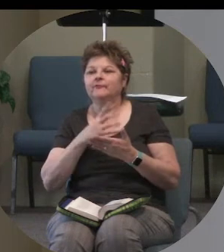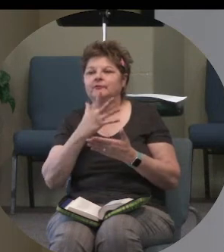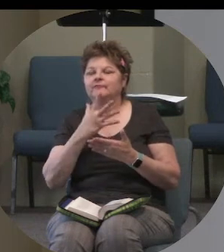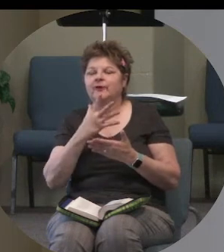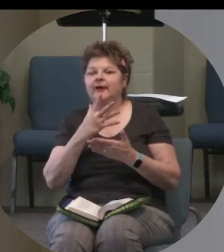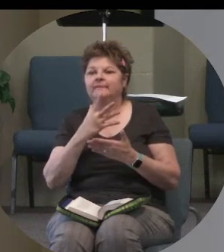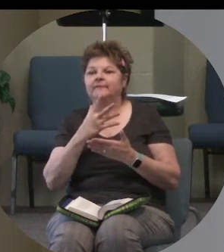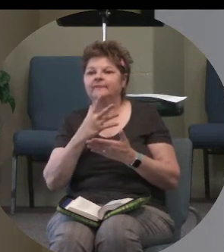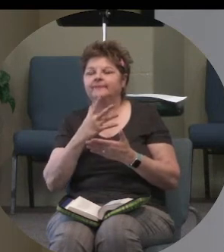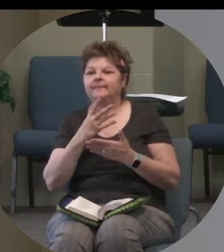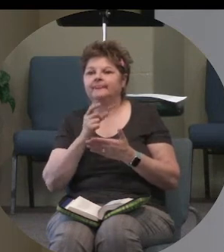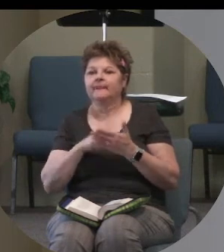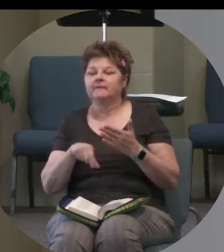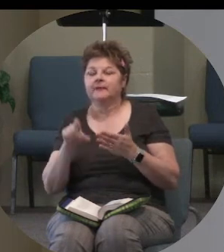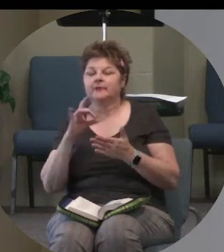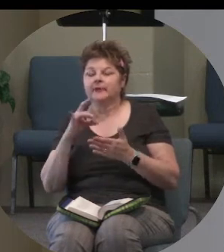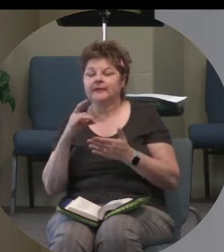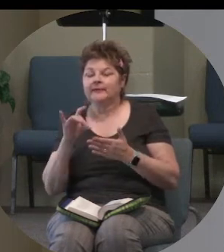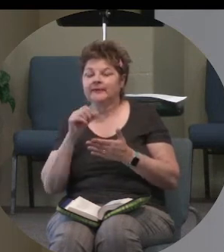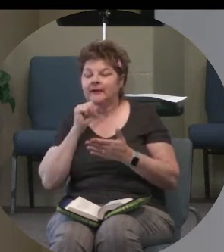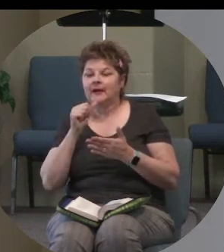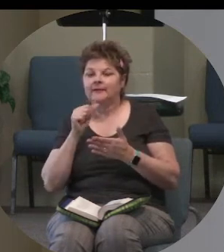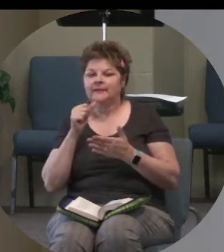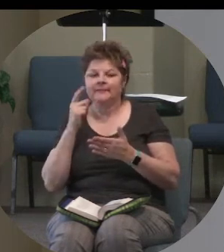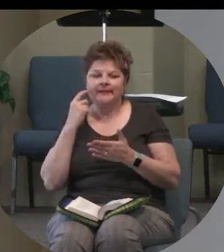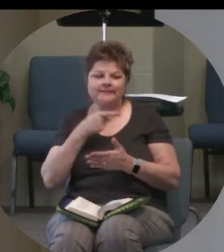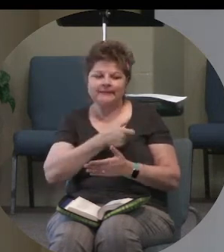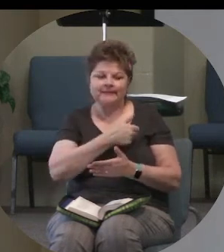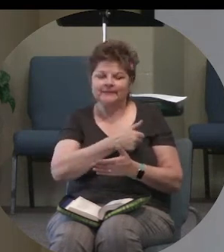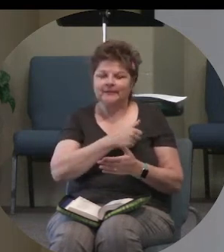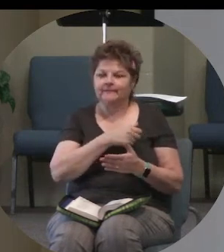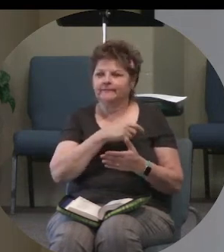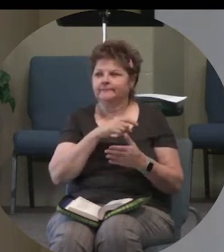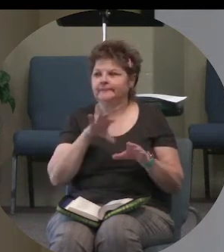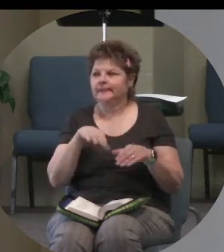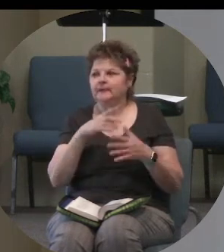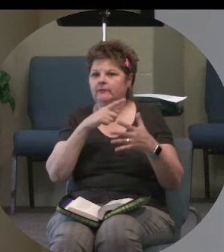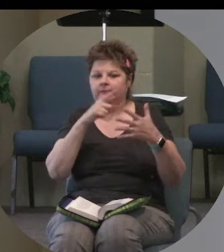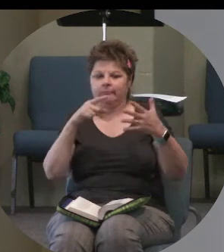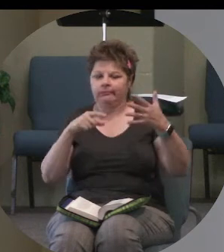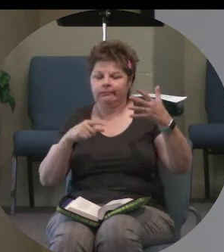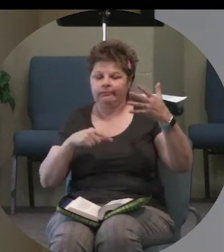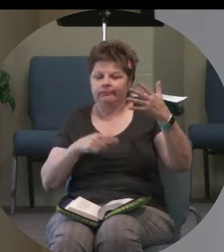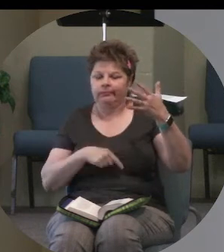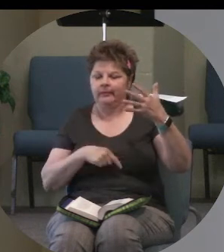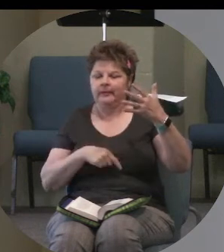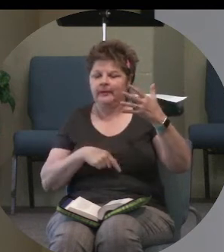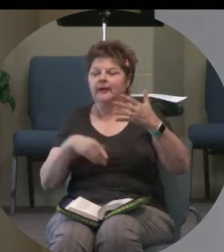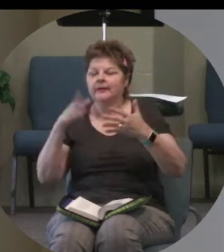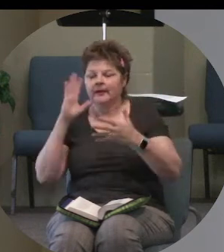all this stuff. God was going to deliver him because God is good.